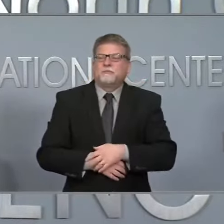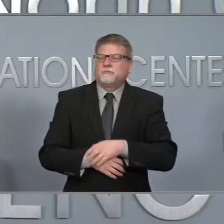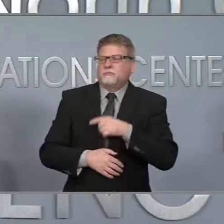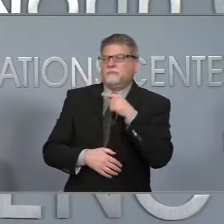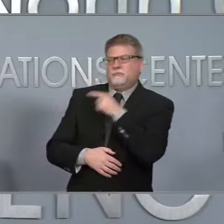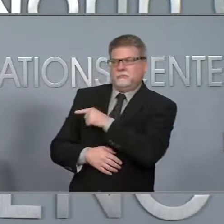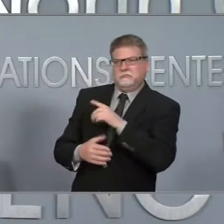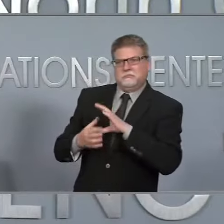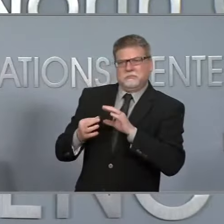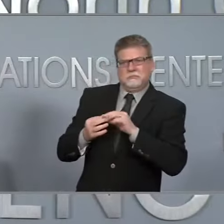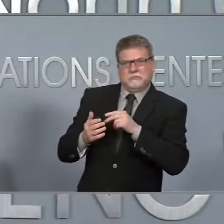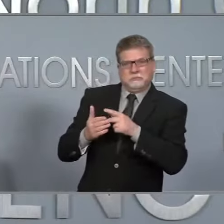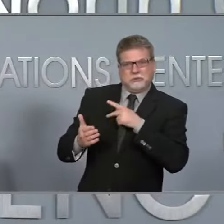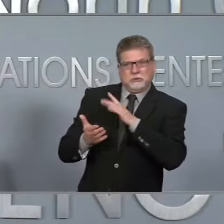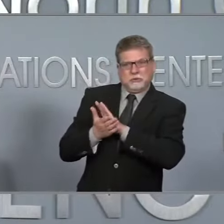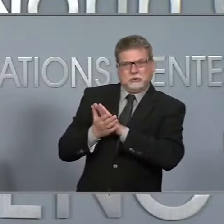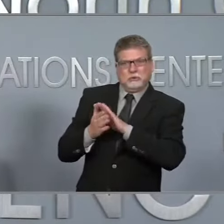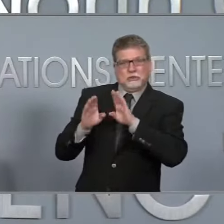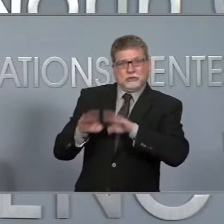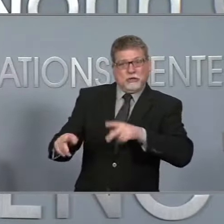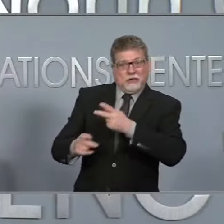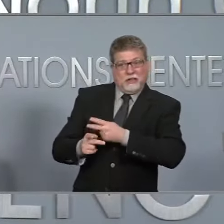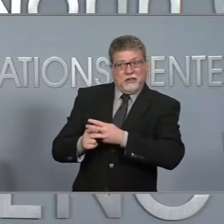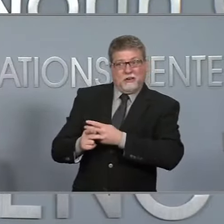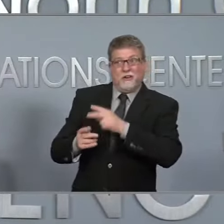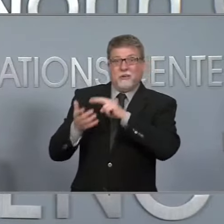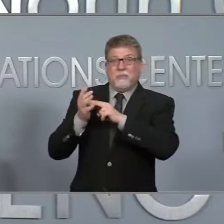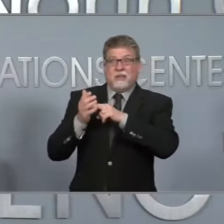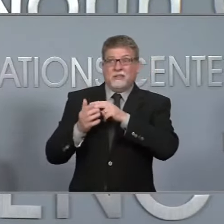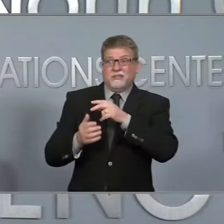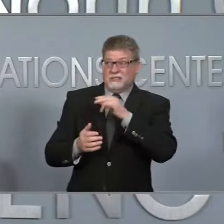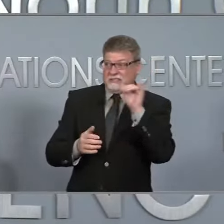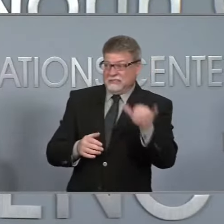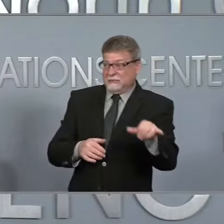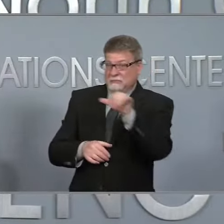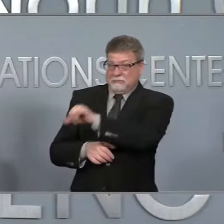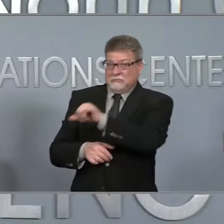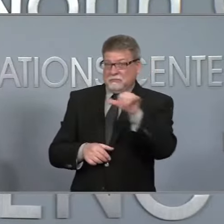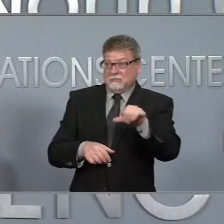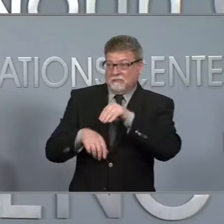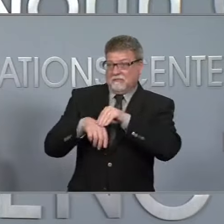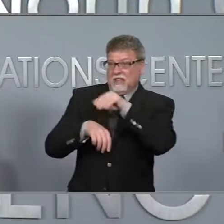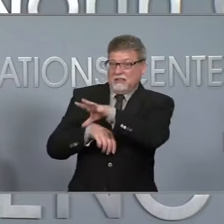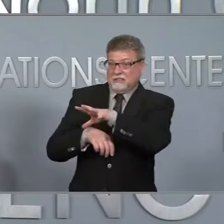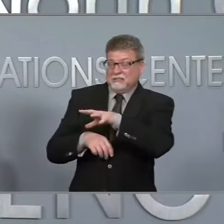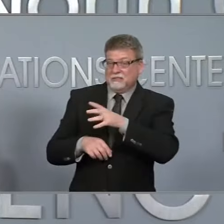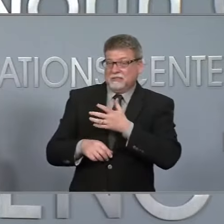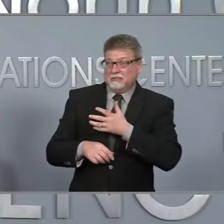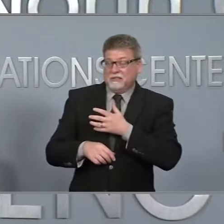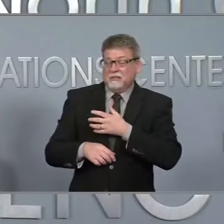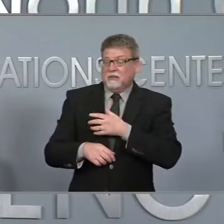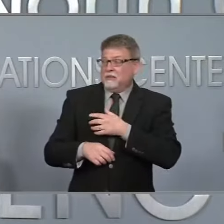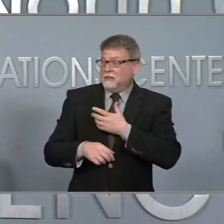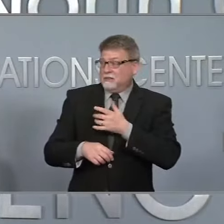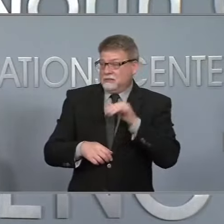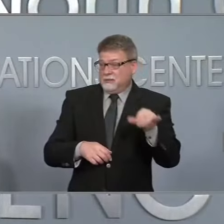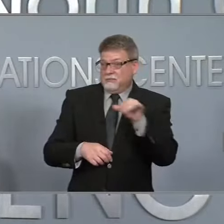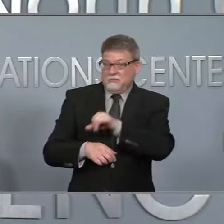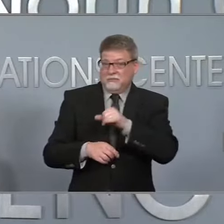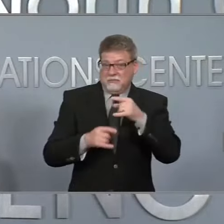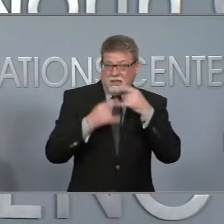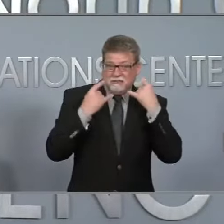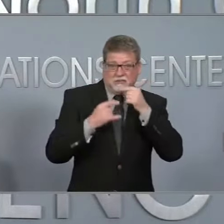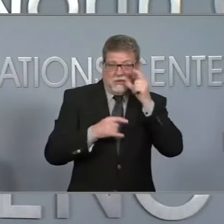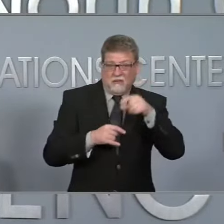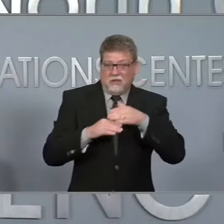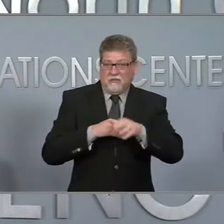this same guidance will apply for K-12 schools and for preschools that encourage optional masking no later than March